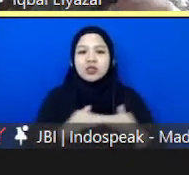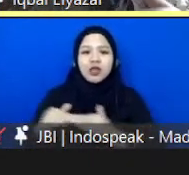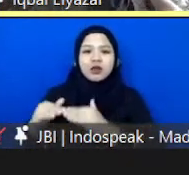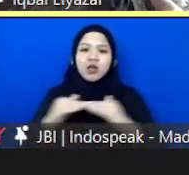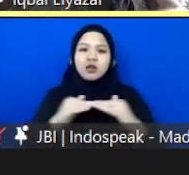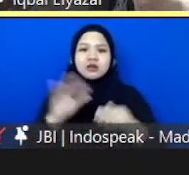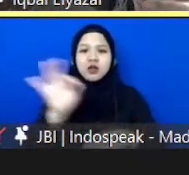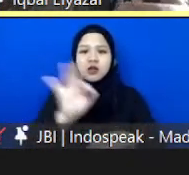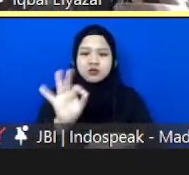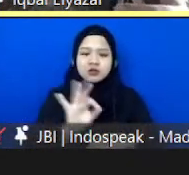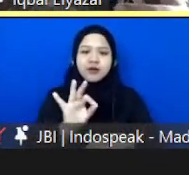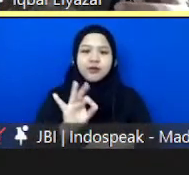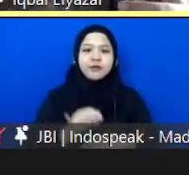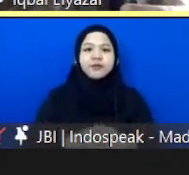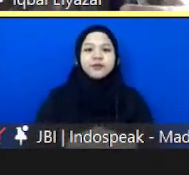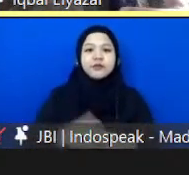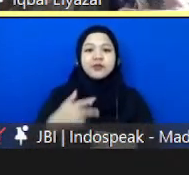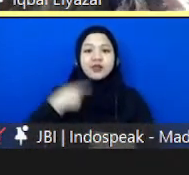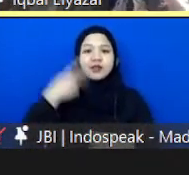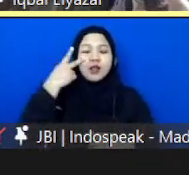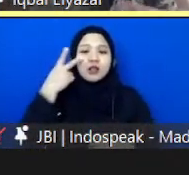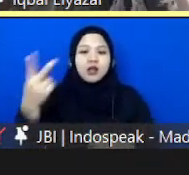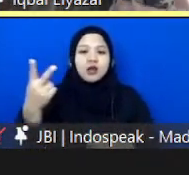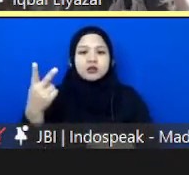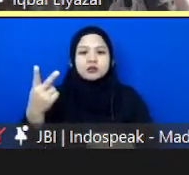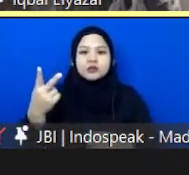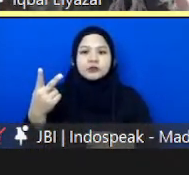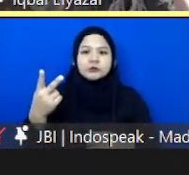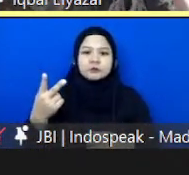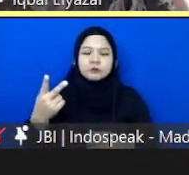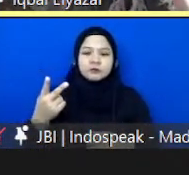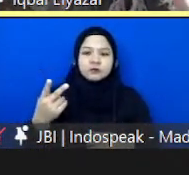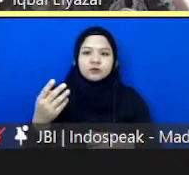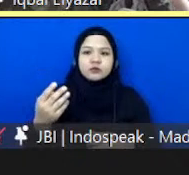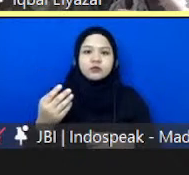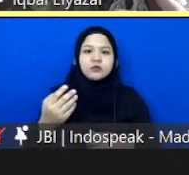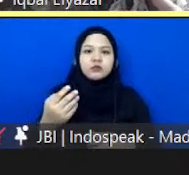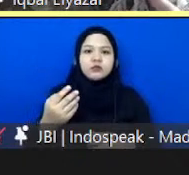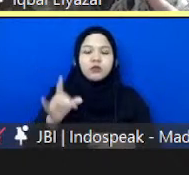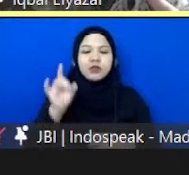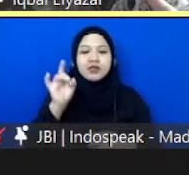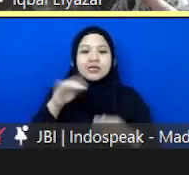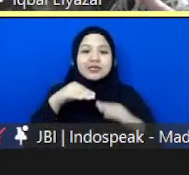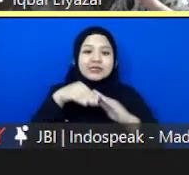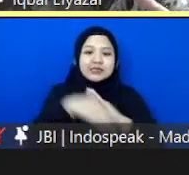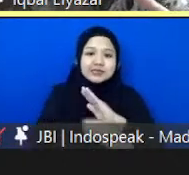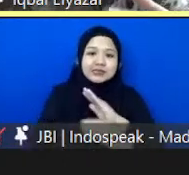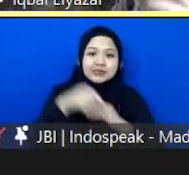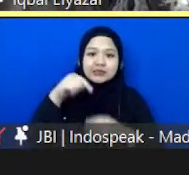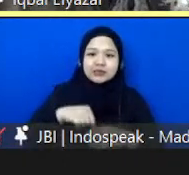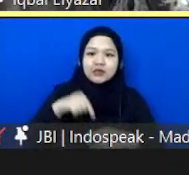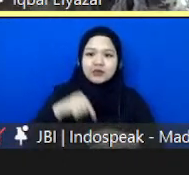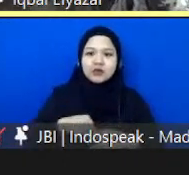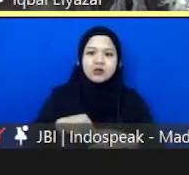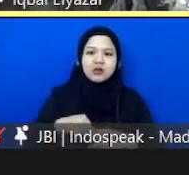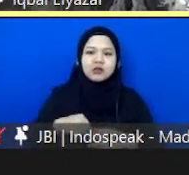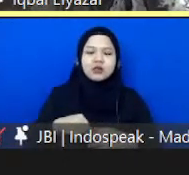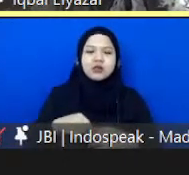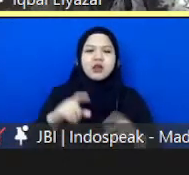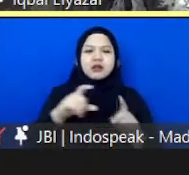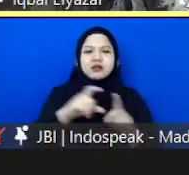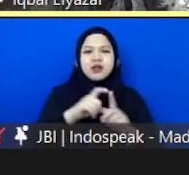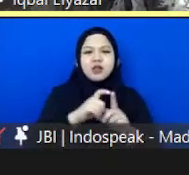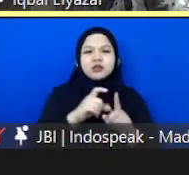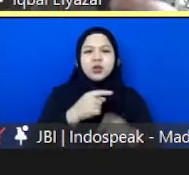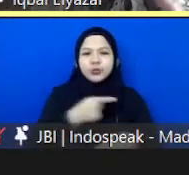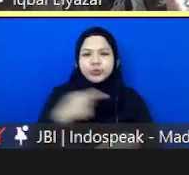also we see that most of the WISAT, the lessons of crisis, and I would say that less data presented